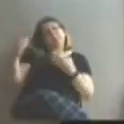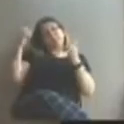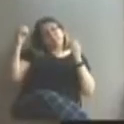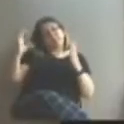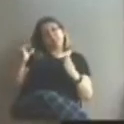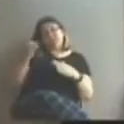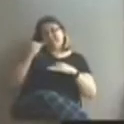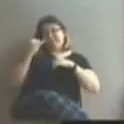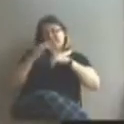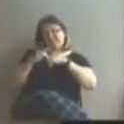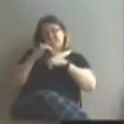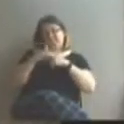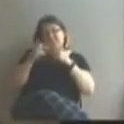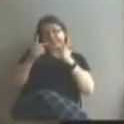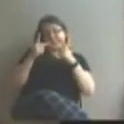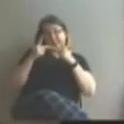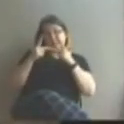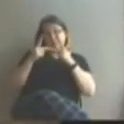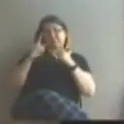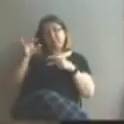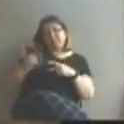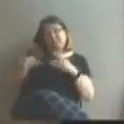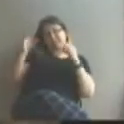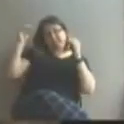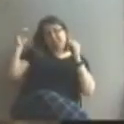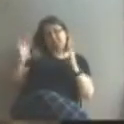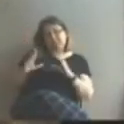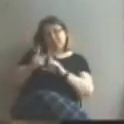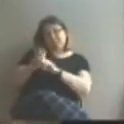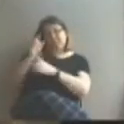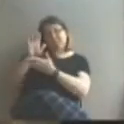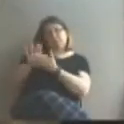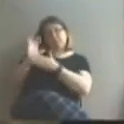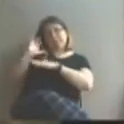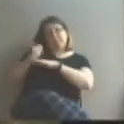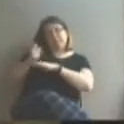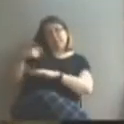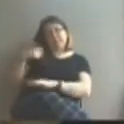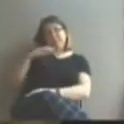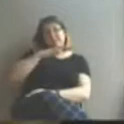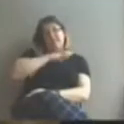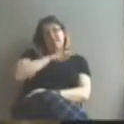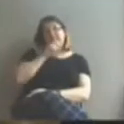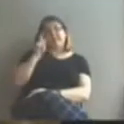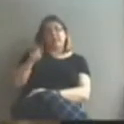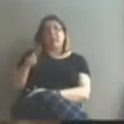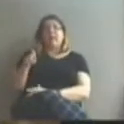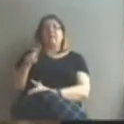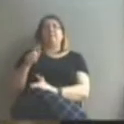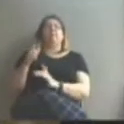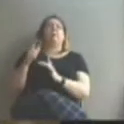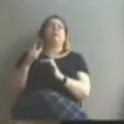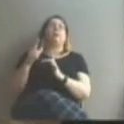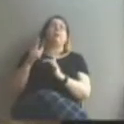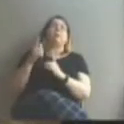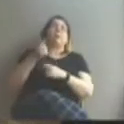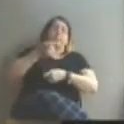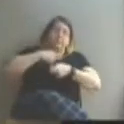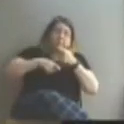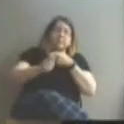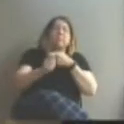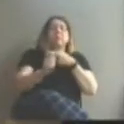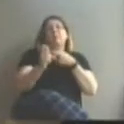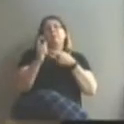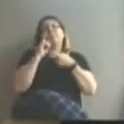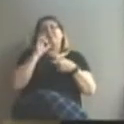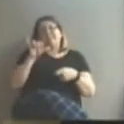it's a vacant position, if that teacher comes from a school-based staff, they've got to backfill and get a quality